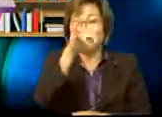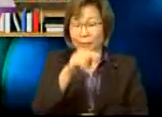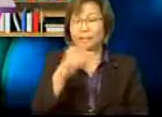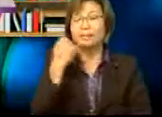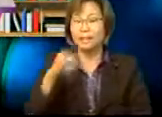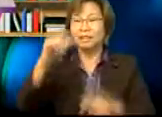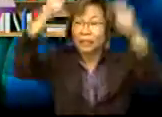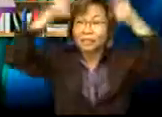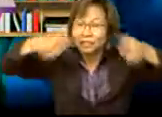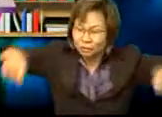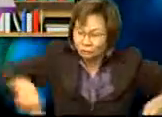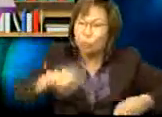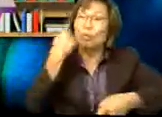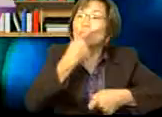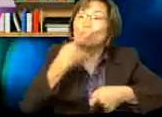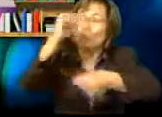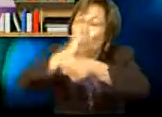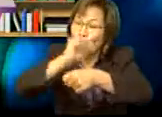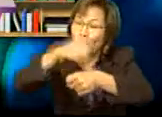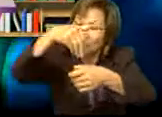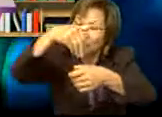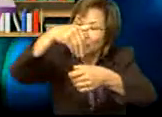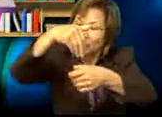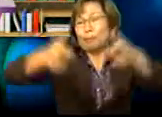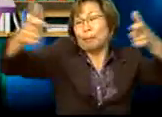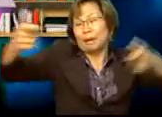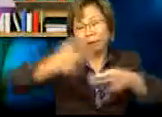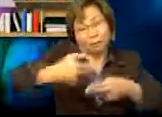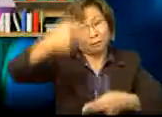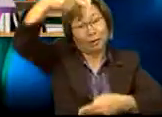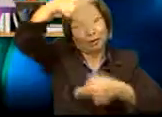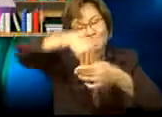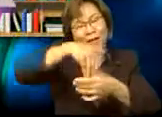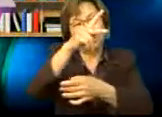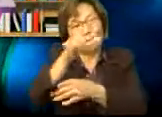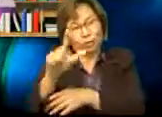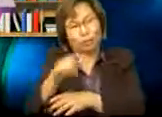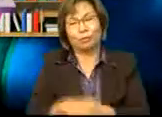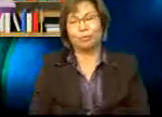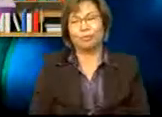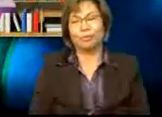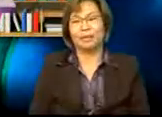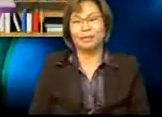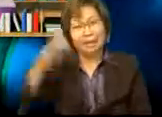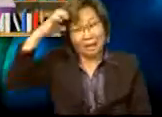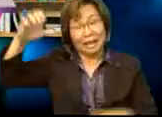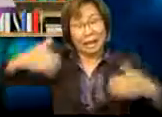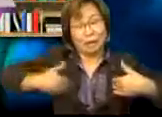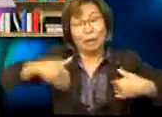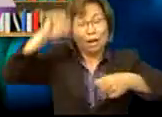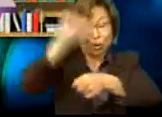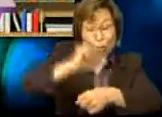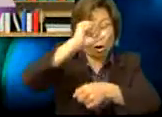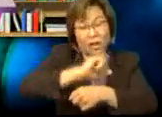who works in a big hotel in Kuala Lumpur. He has been working there